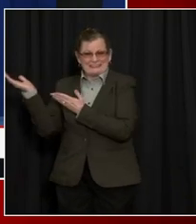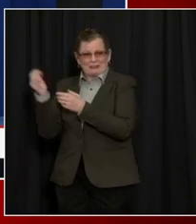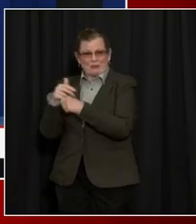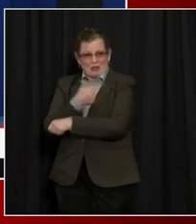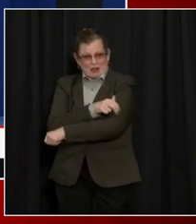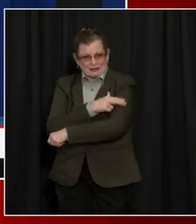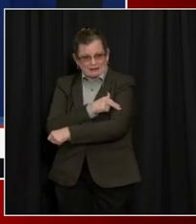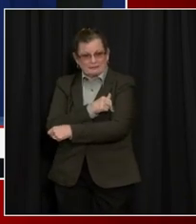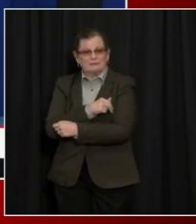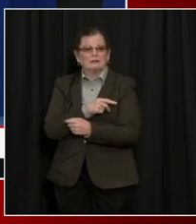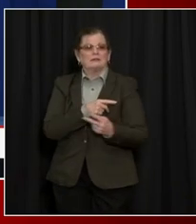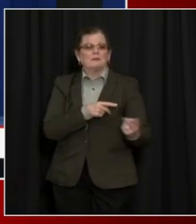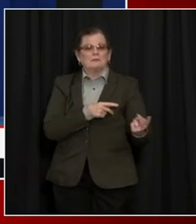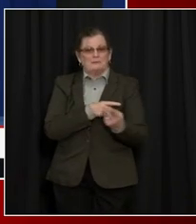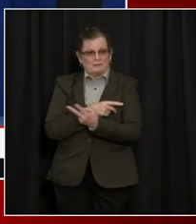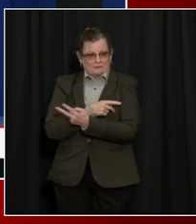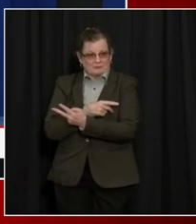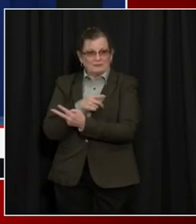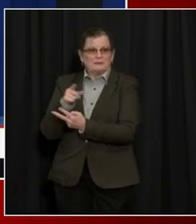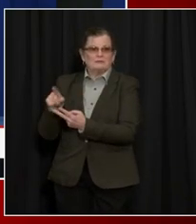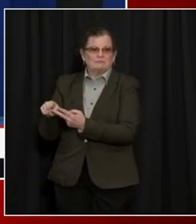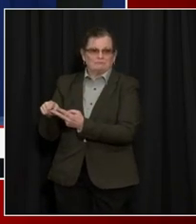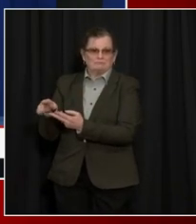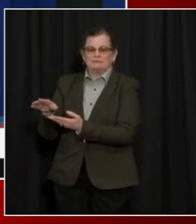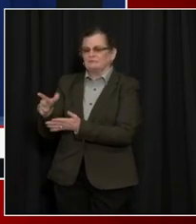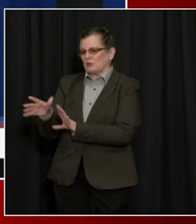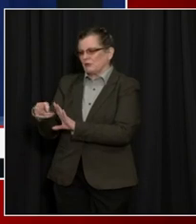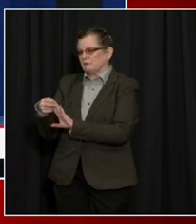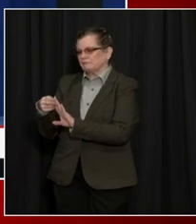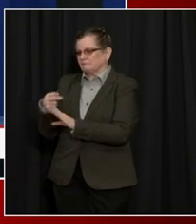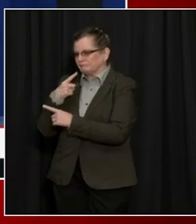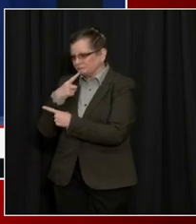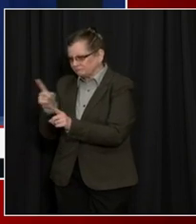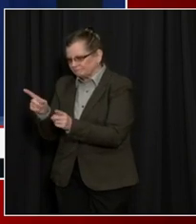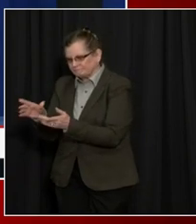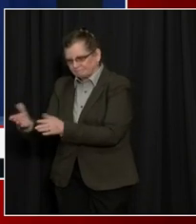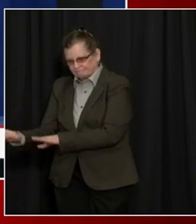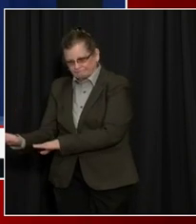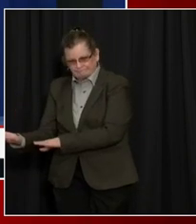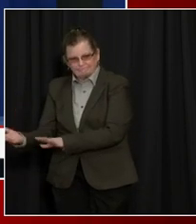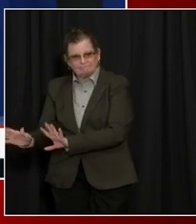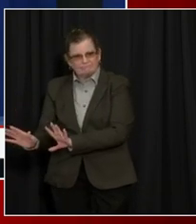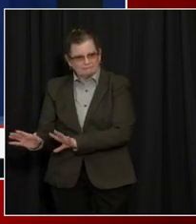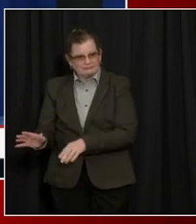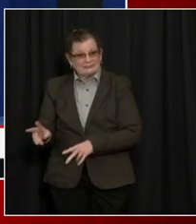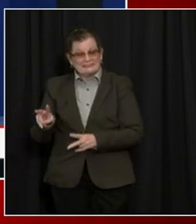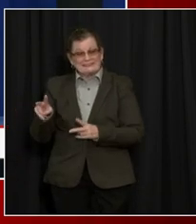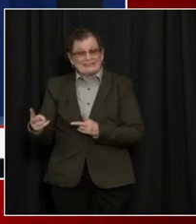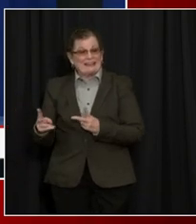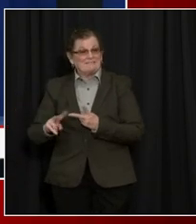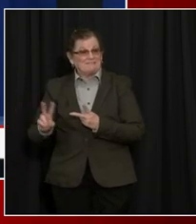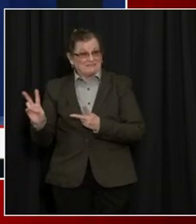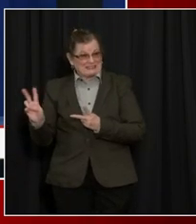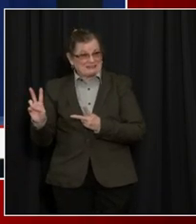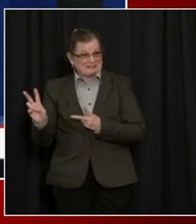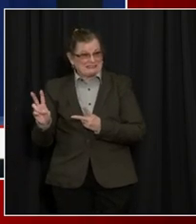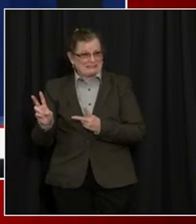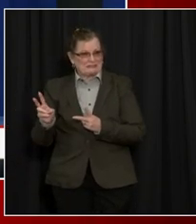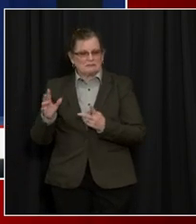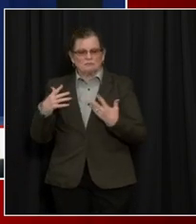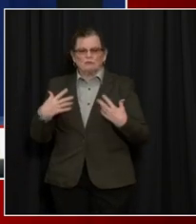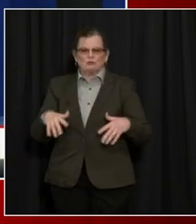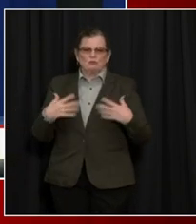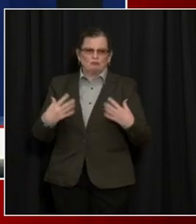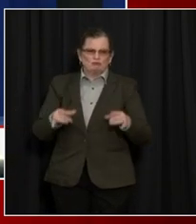staff. The second victim is in very critical condition. The decedent in this case has been identified